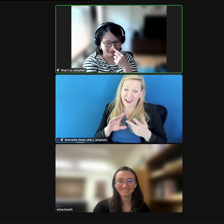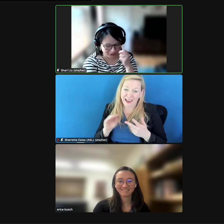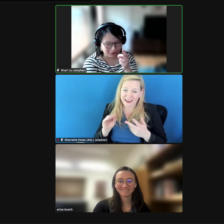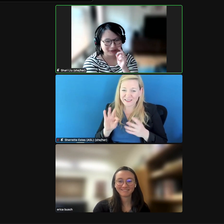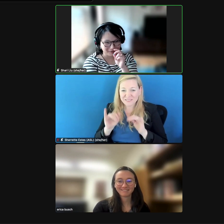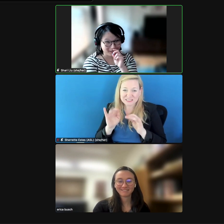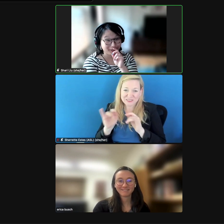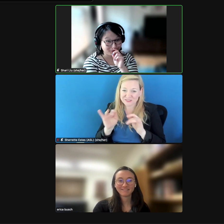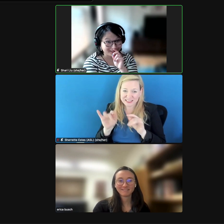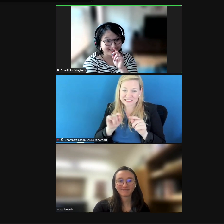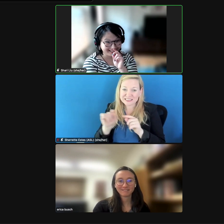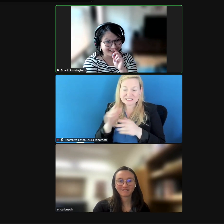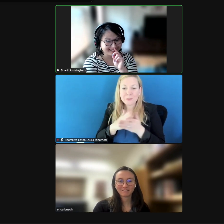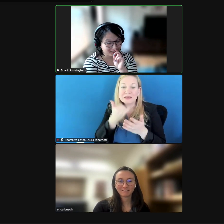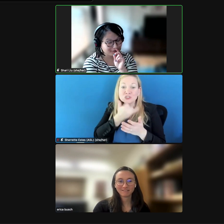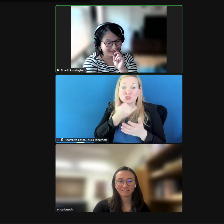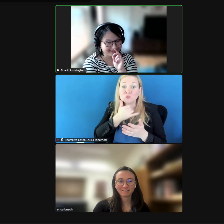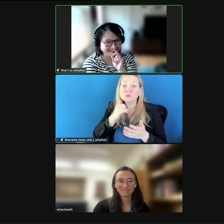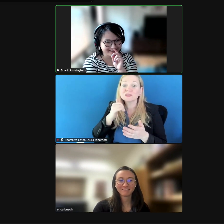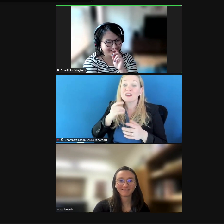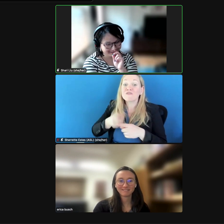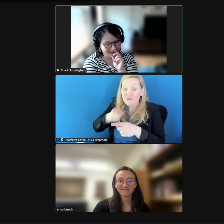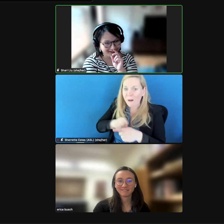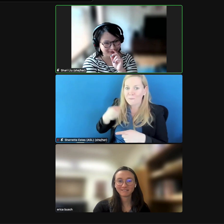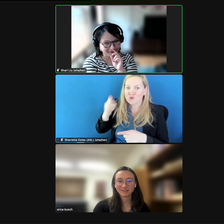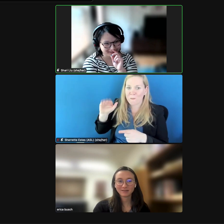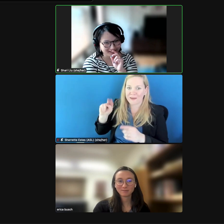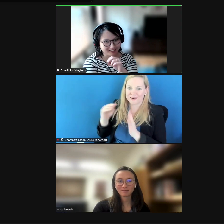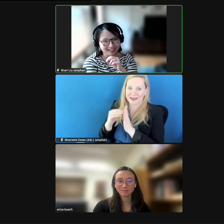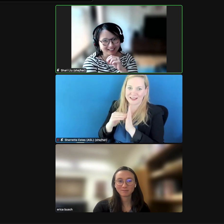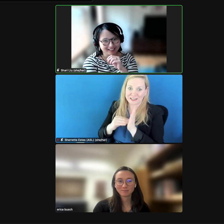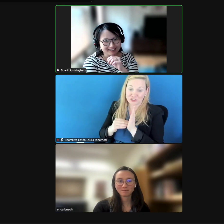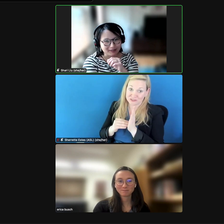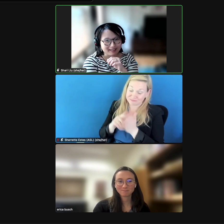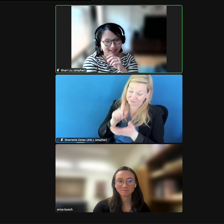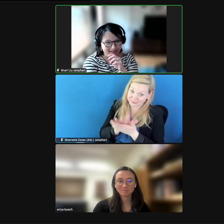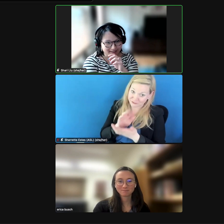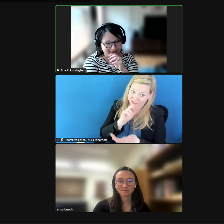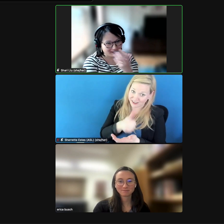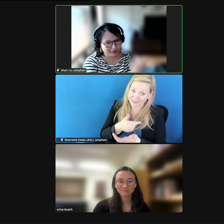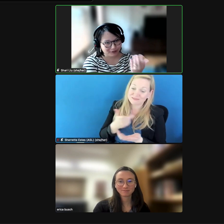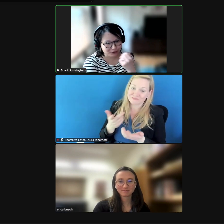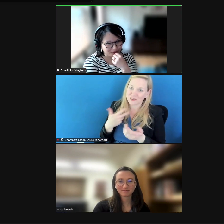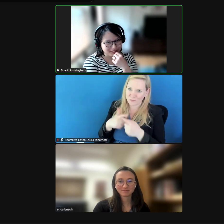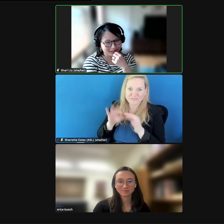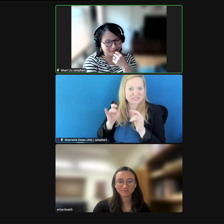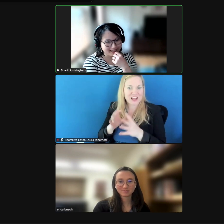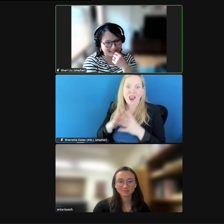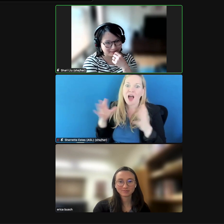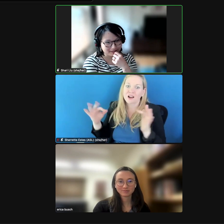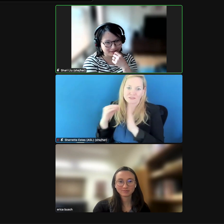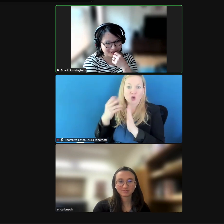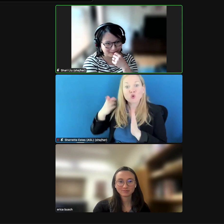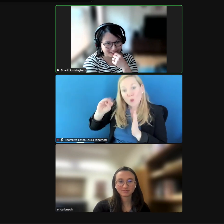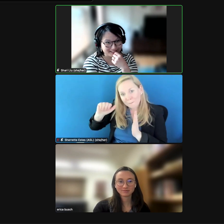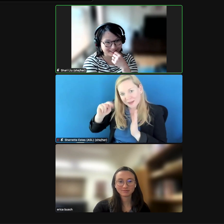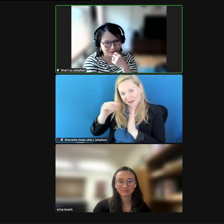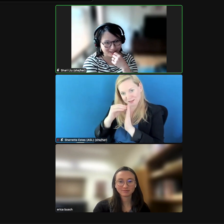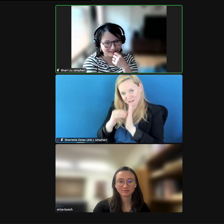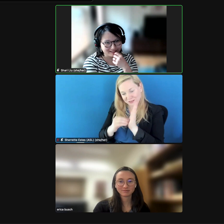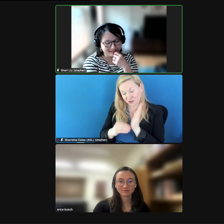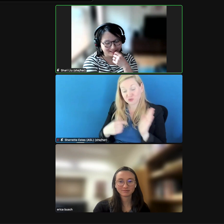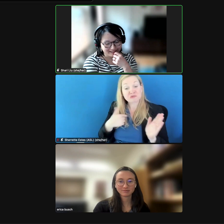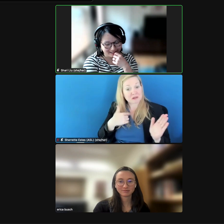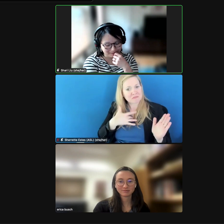issues generated by humans in the annotation files, believe it or not. So I think that there are other tools that could plausibly do the job just